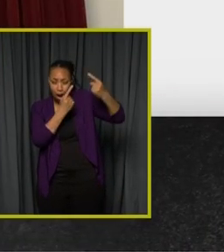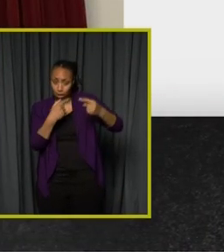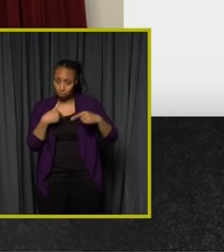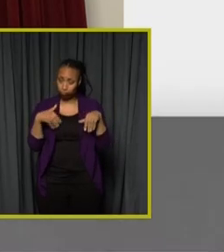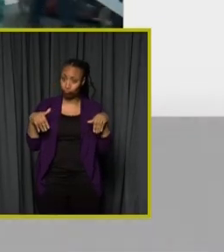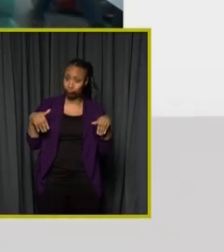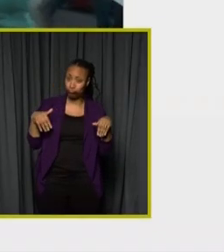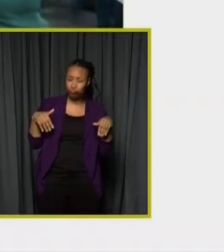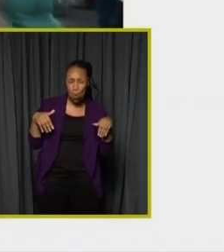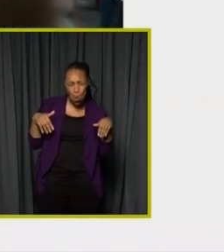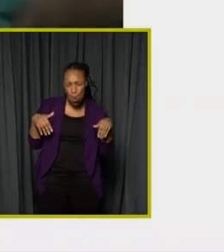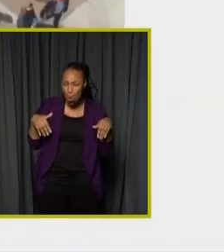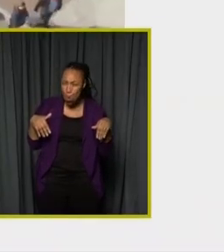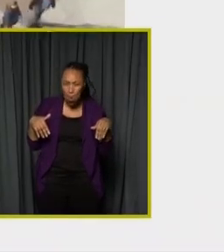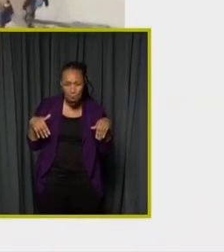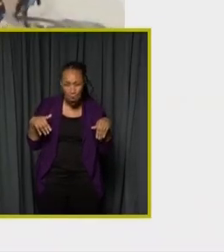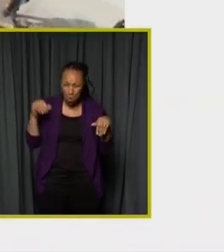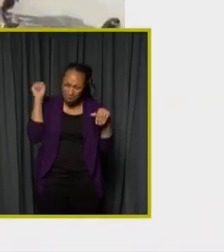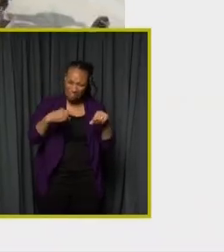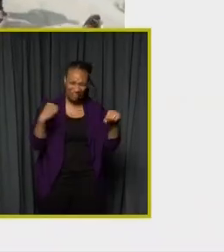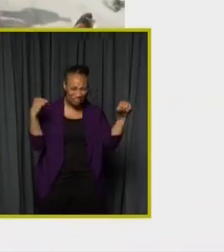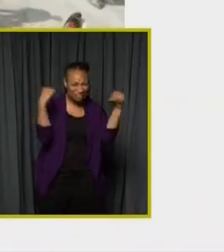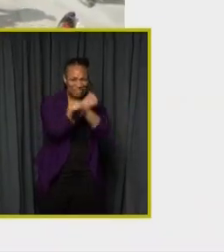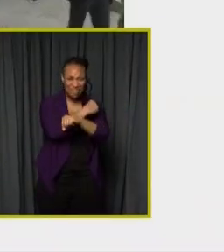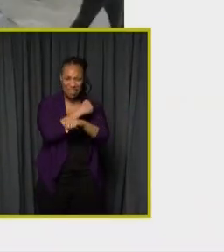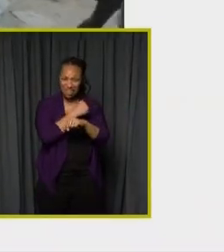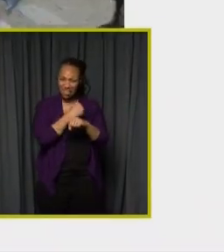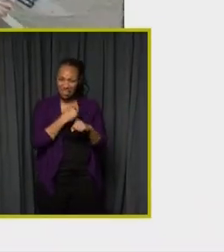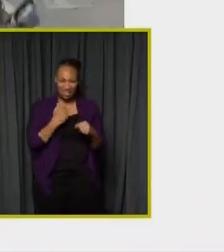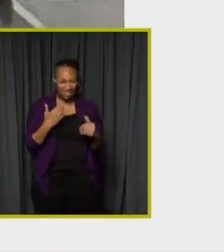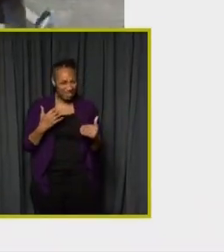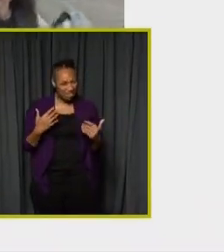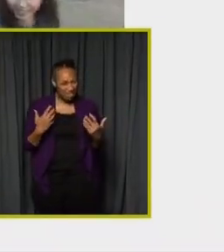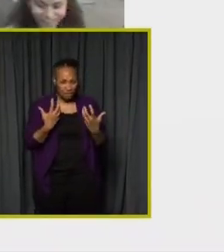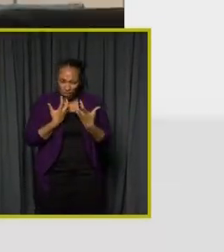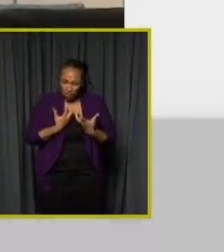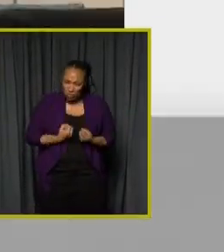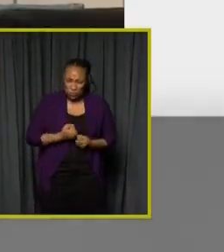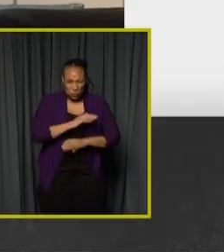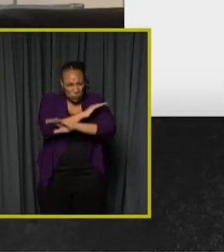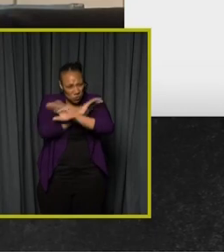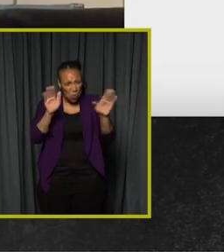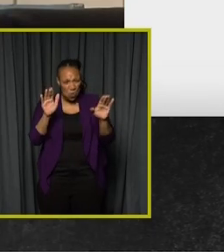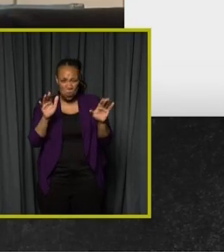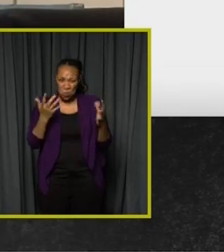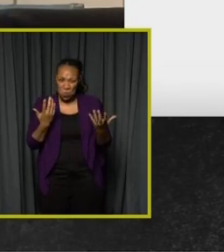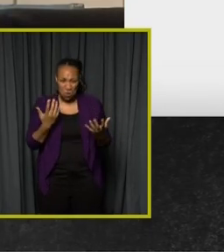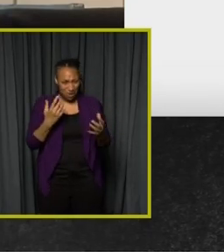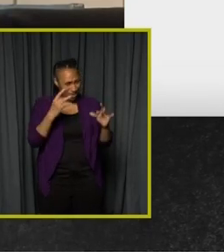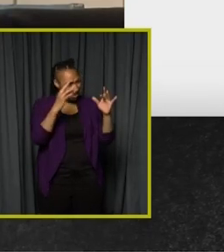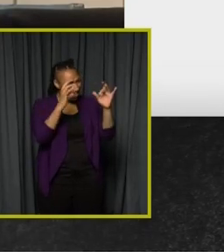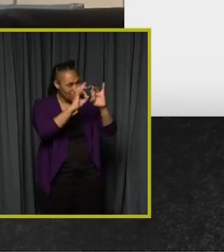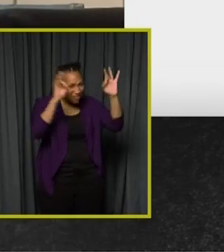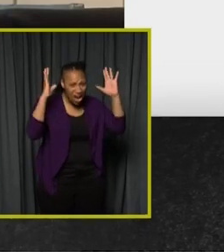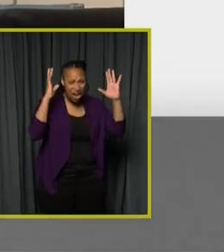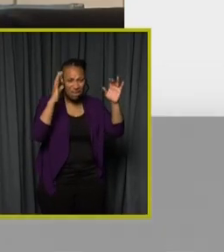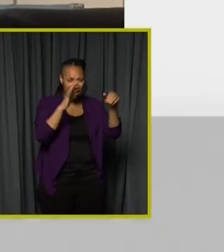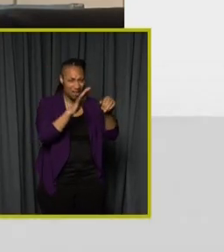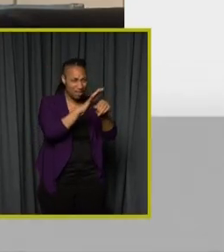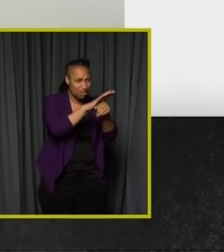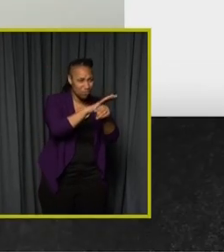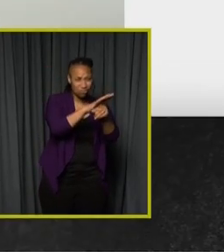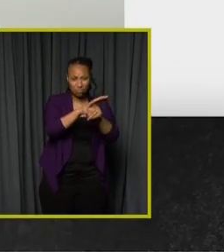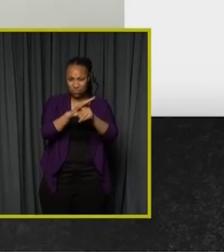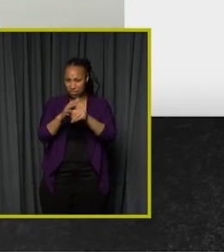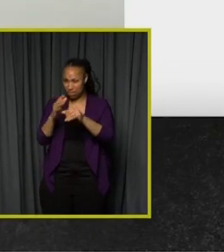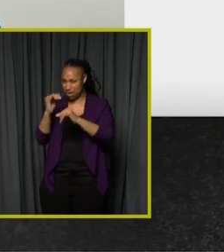nation addicted to war, economically dependent on violence, foreign and domestic. We can't fully address the suffering of God's